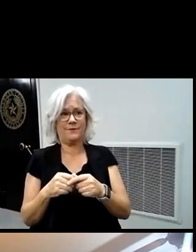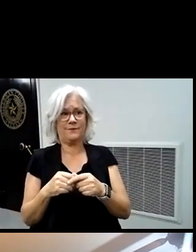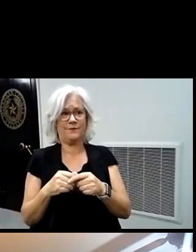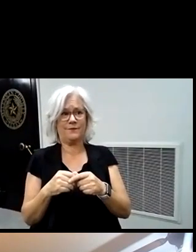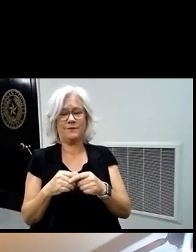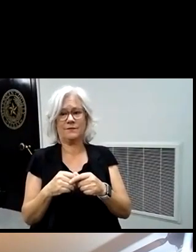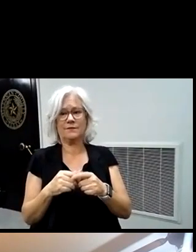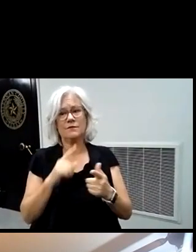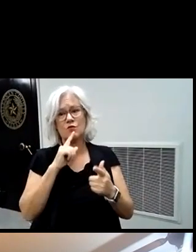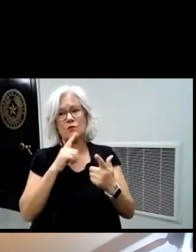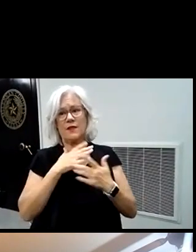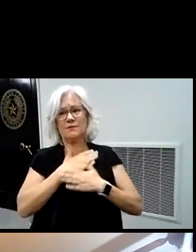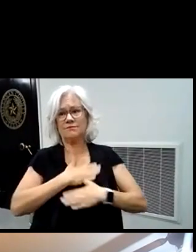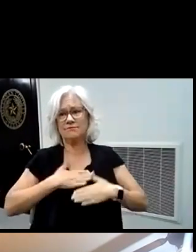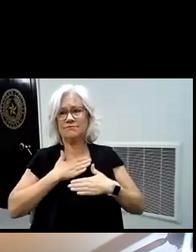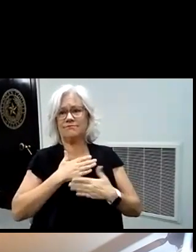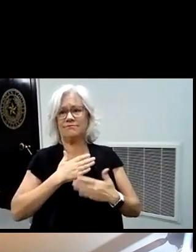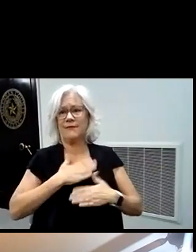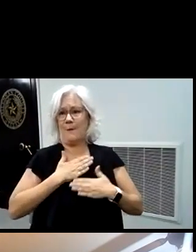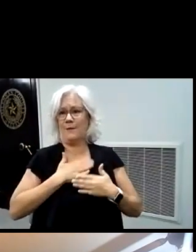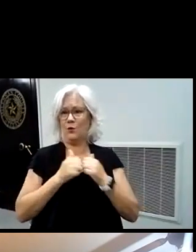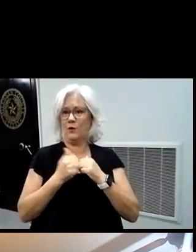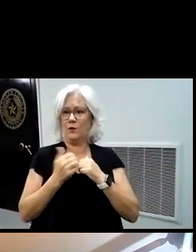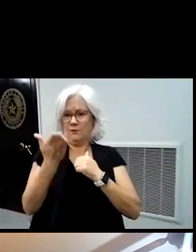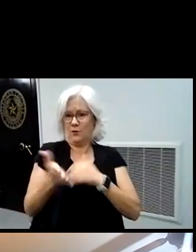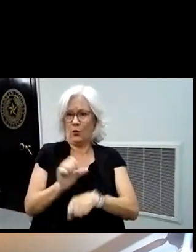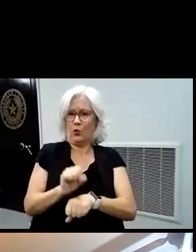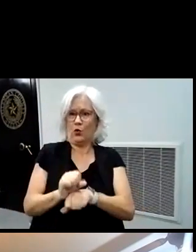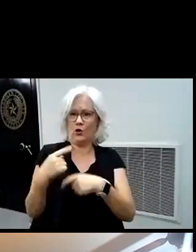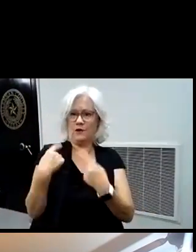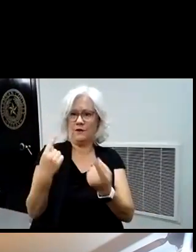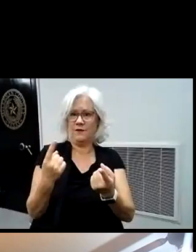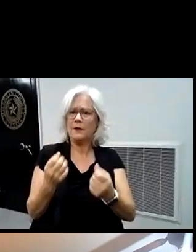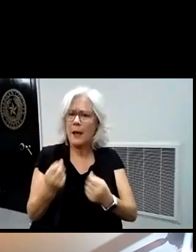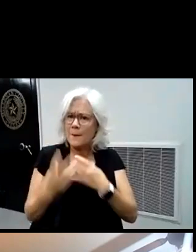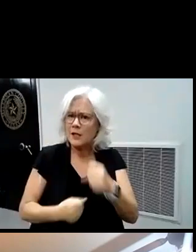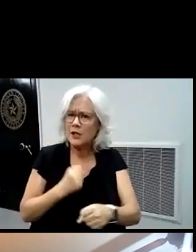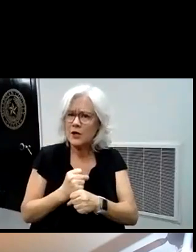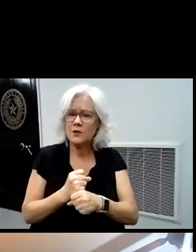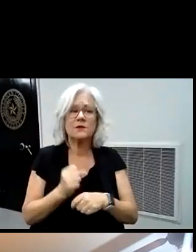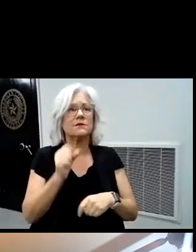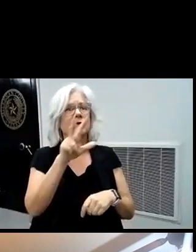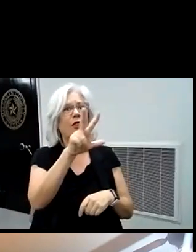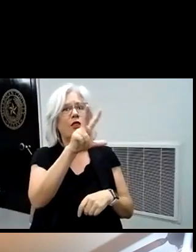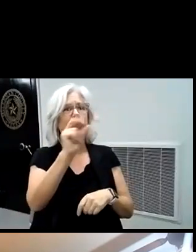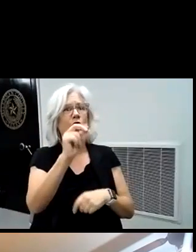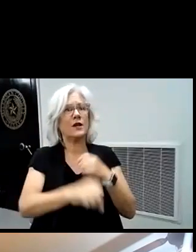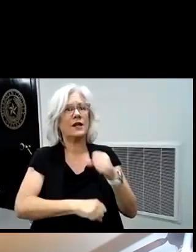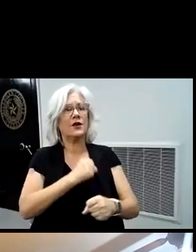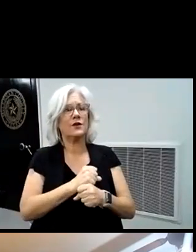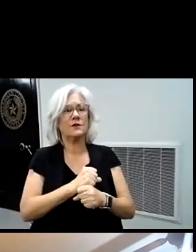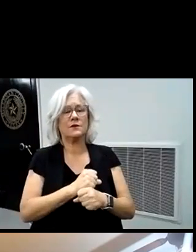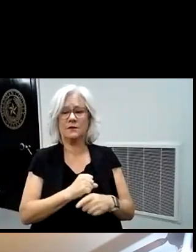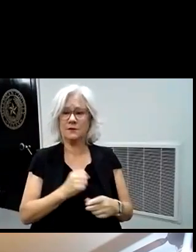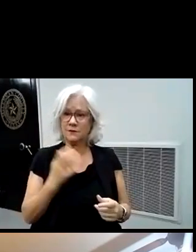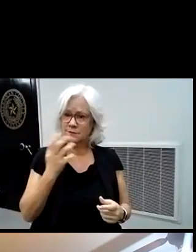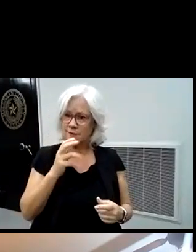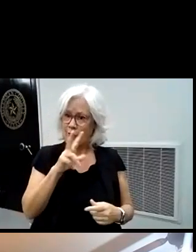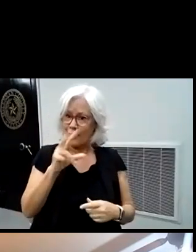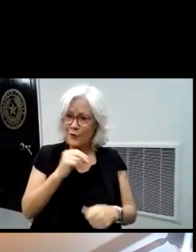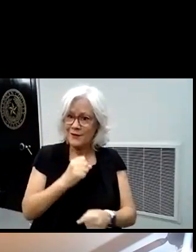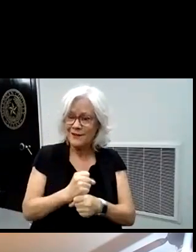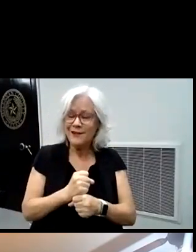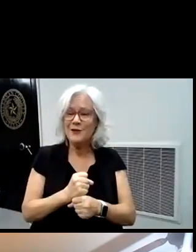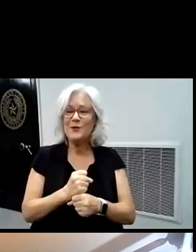were pleased with how you handled that. So, how many years of service? 30 years. All